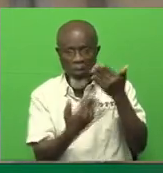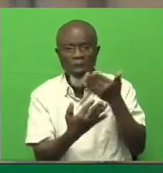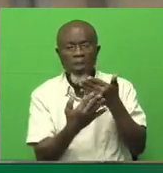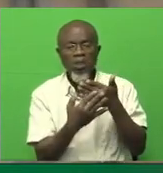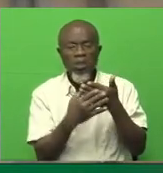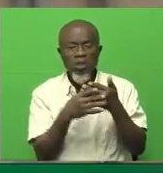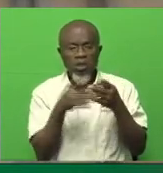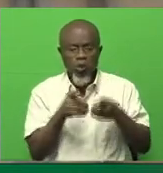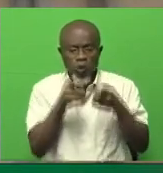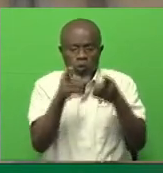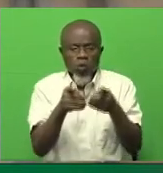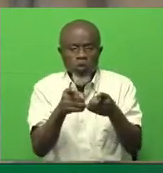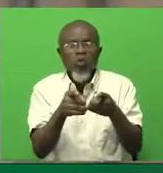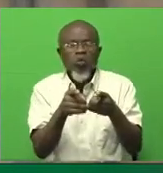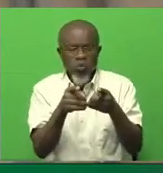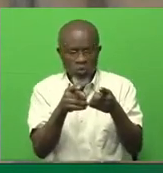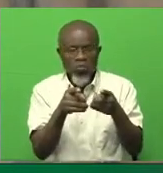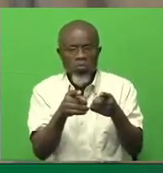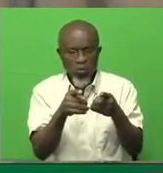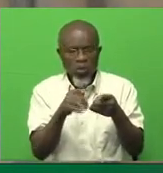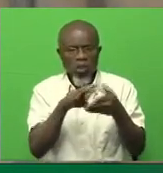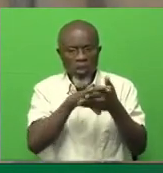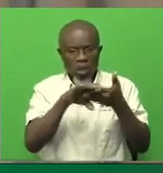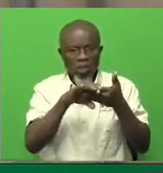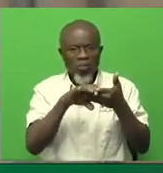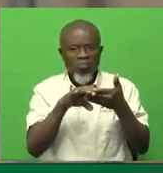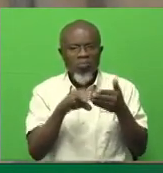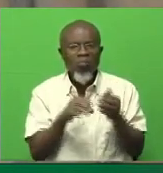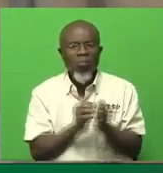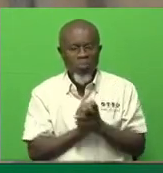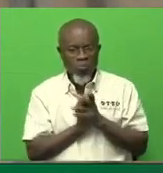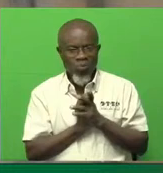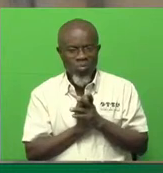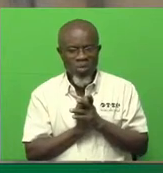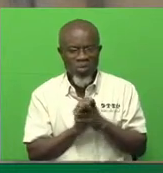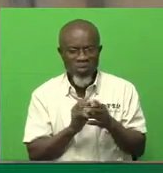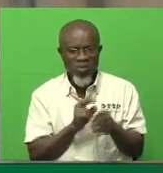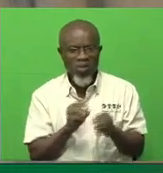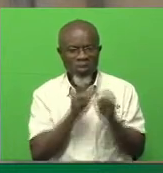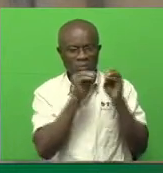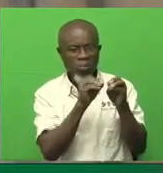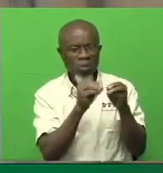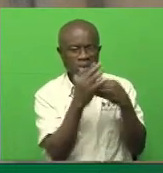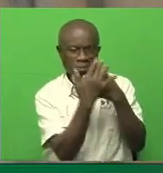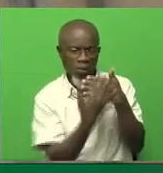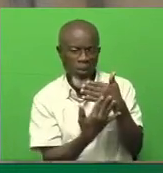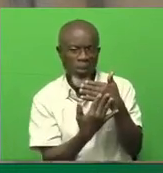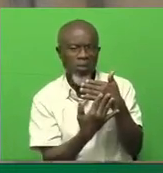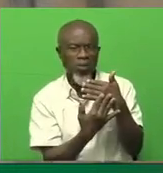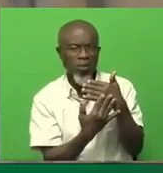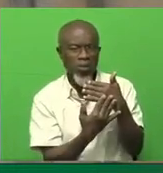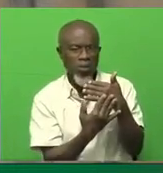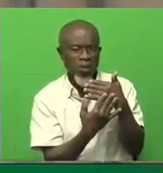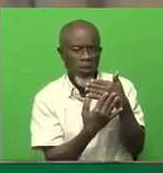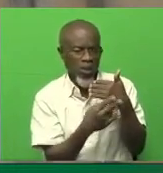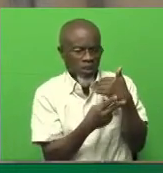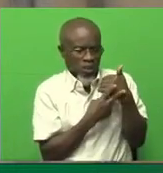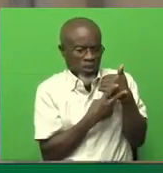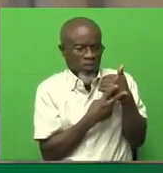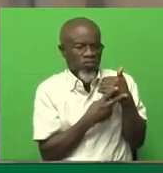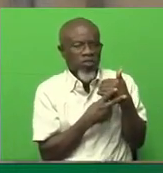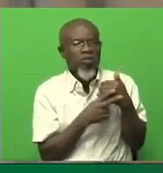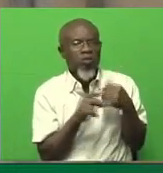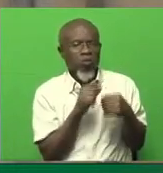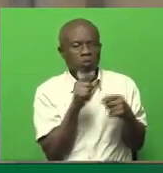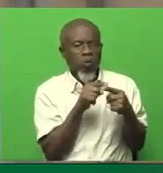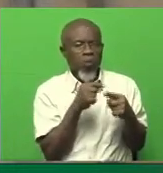used to do was to put money into their account not money sorry blood into your account so I donate a pint of blood I'm guaranteed blood when